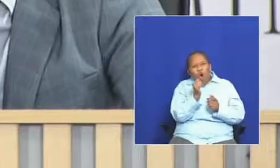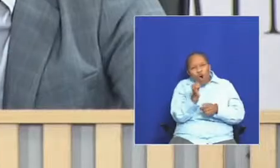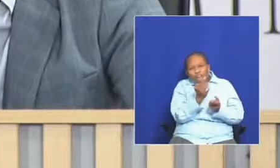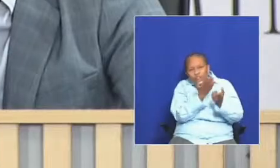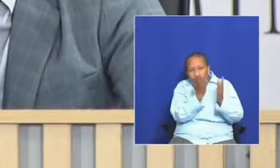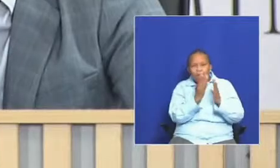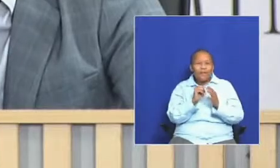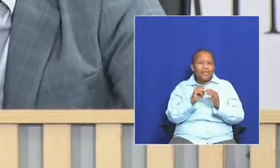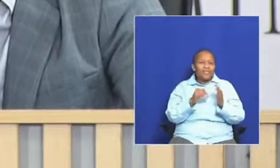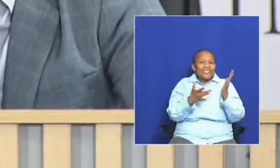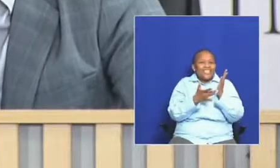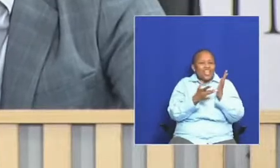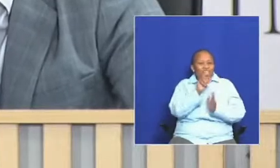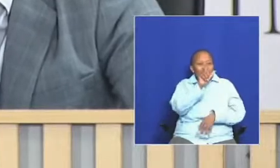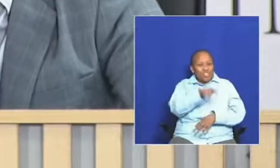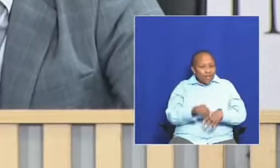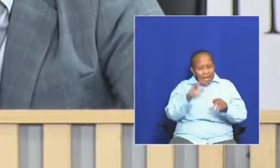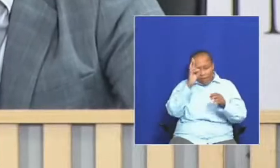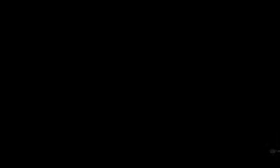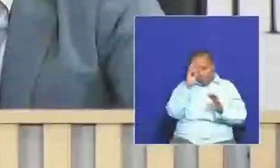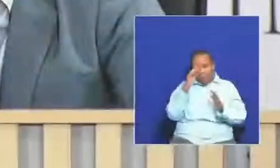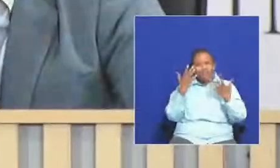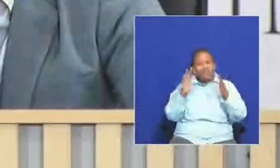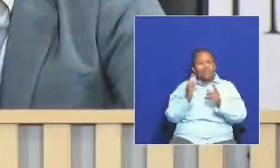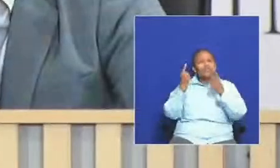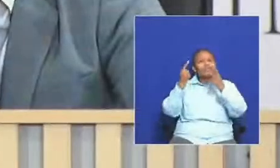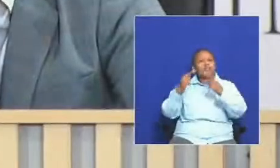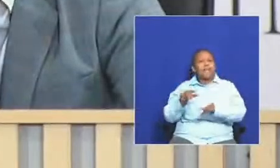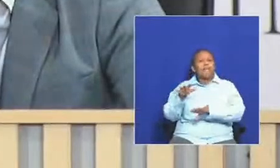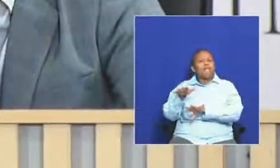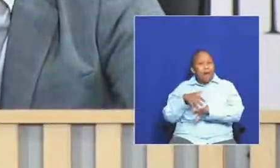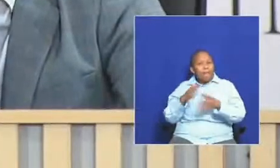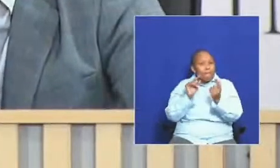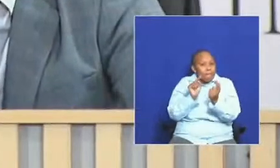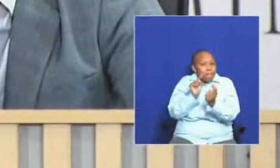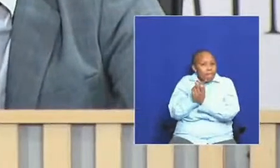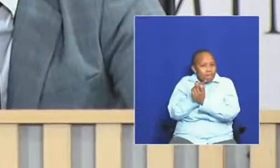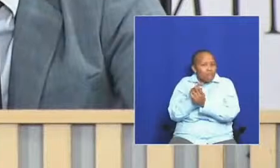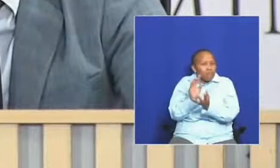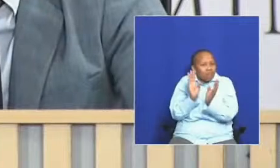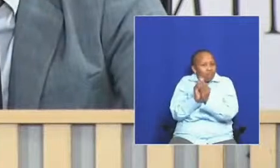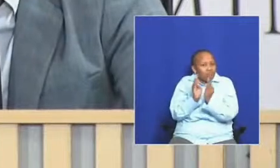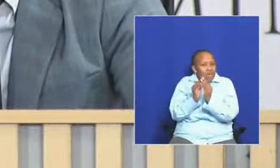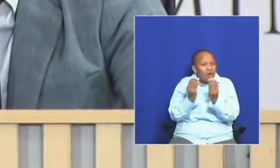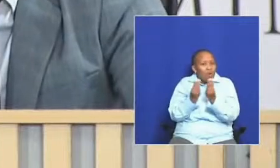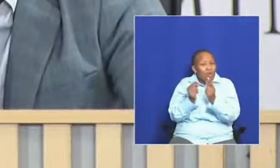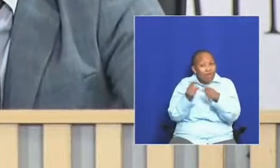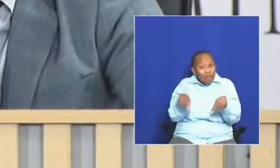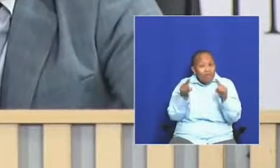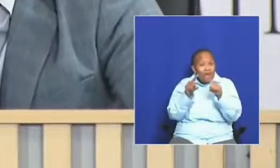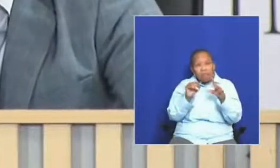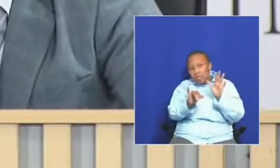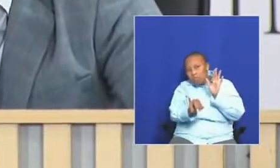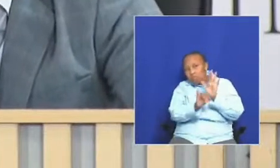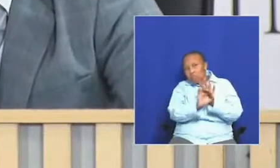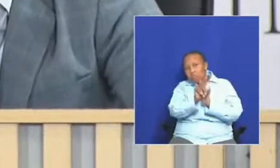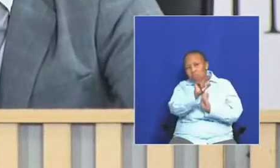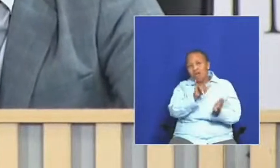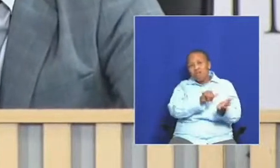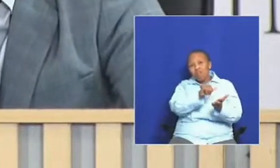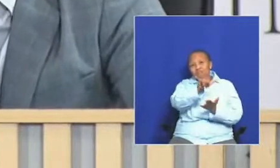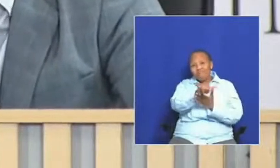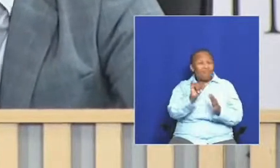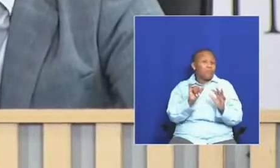I had a meeting with them, but I found out that the aircraft was not even in good condition, so I didn't even go and view the